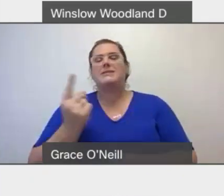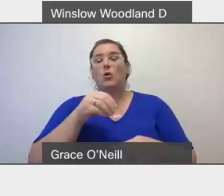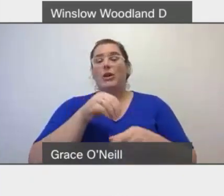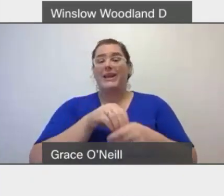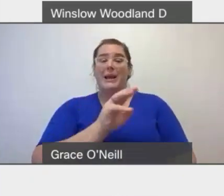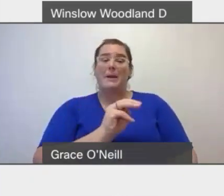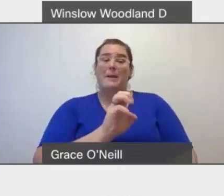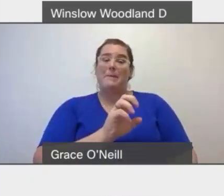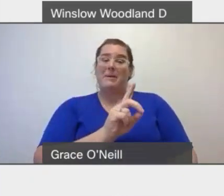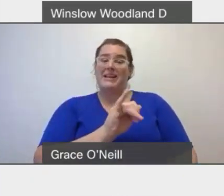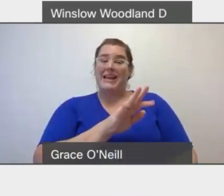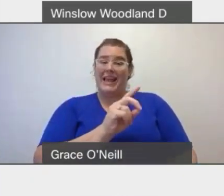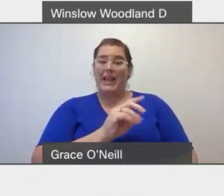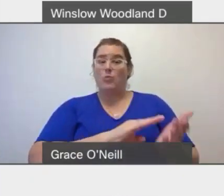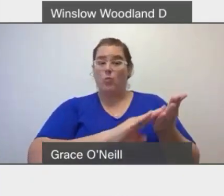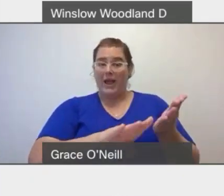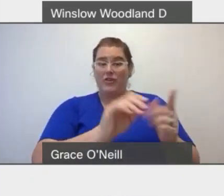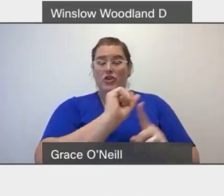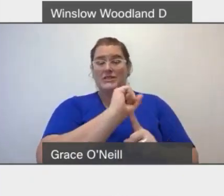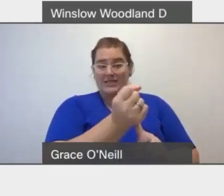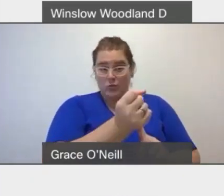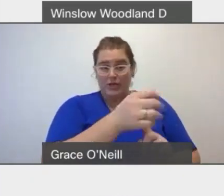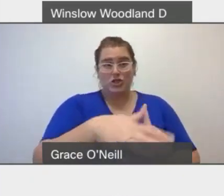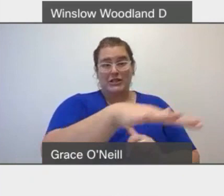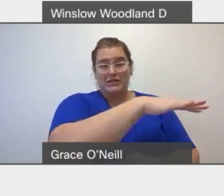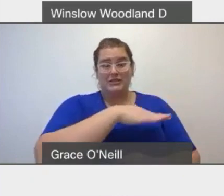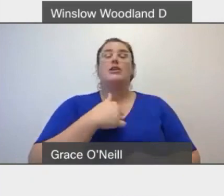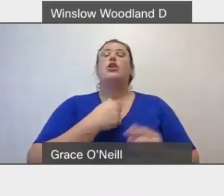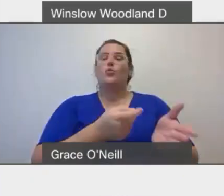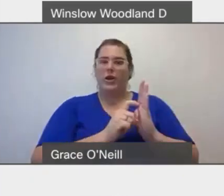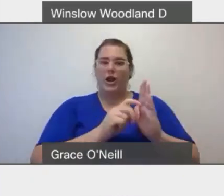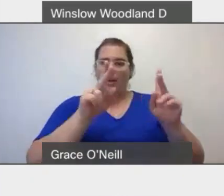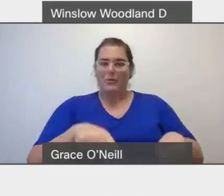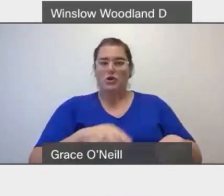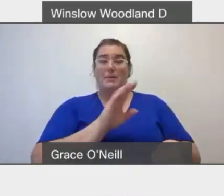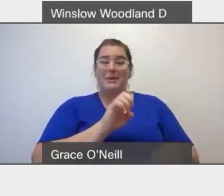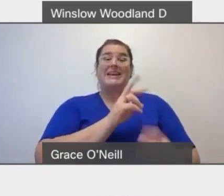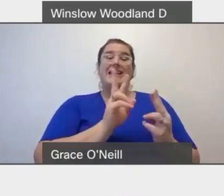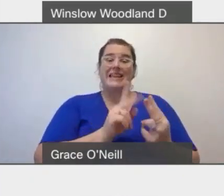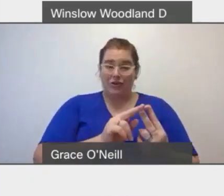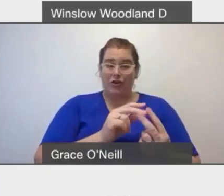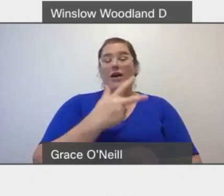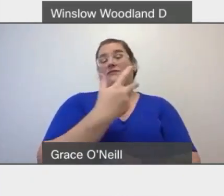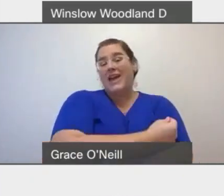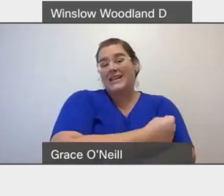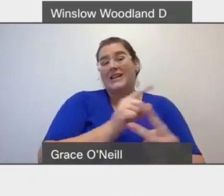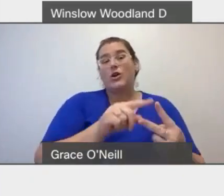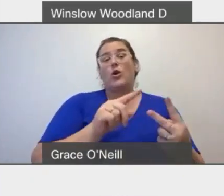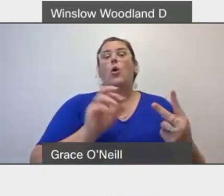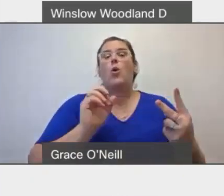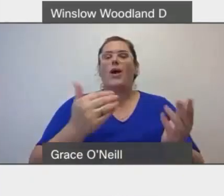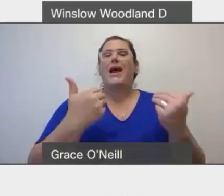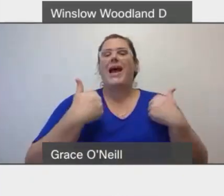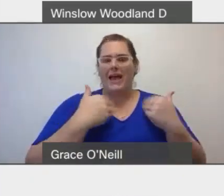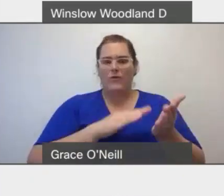district regulations require that person to be vaccinated or have a waiver. So that's how we would be proceeding.